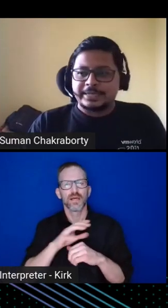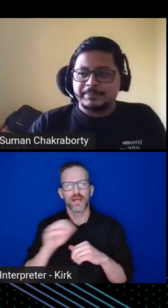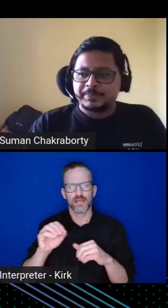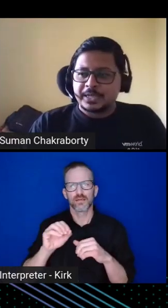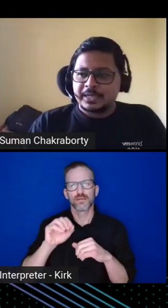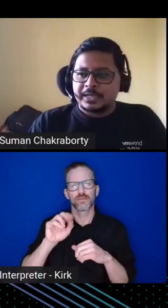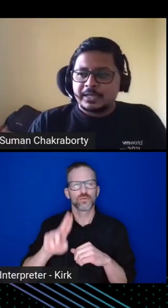slowly see.